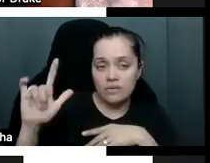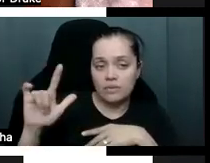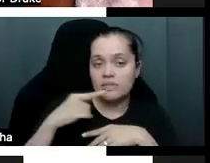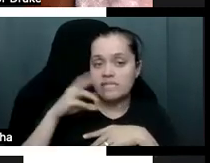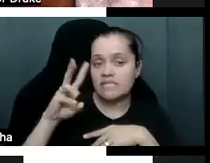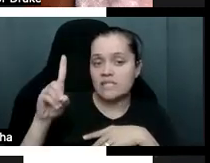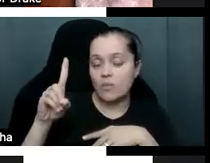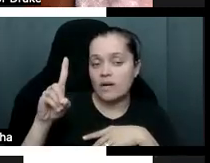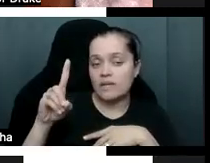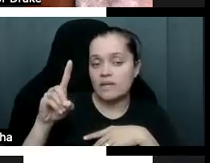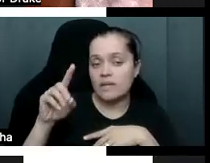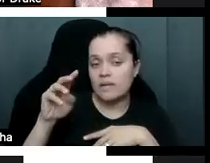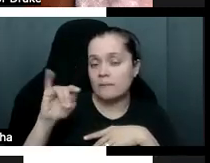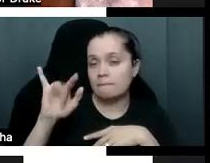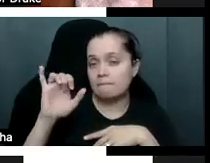million.